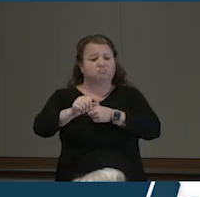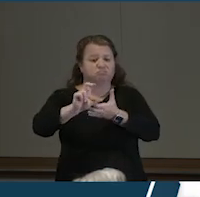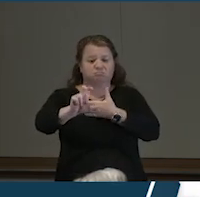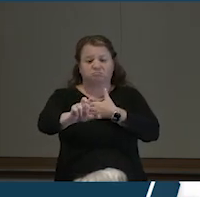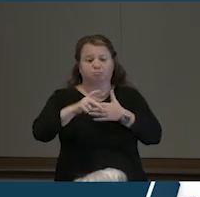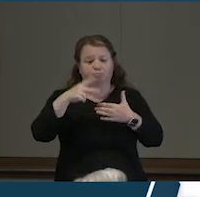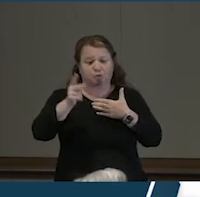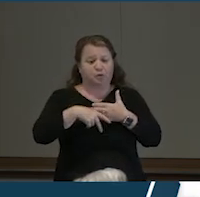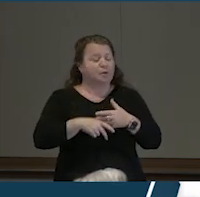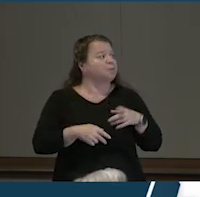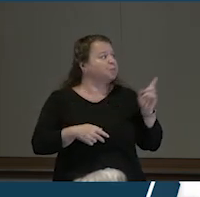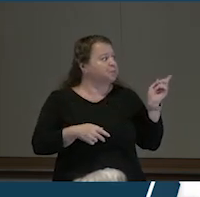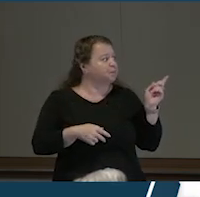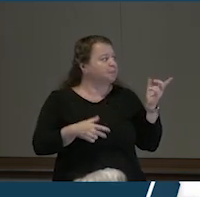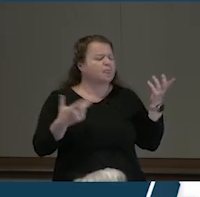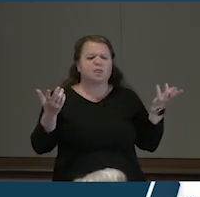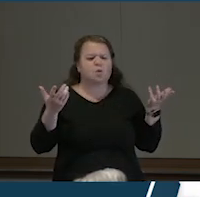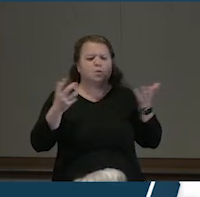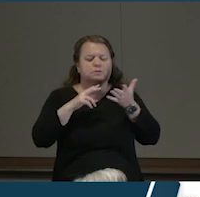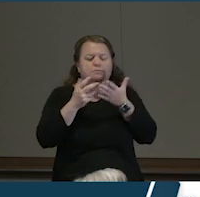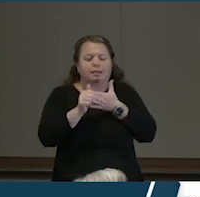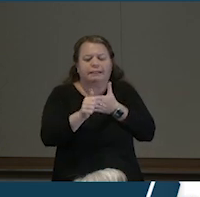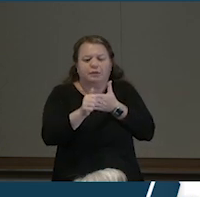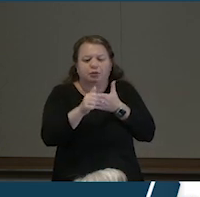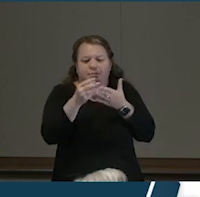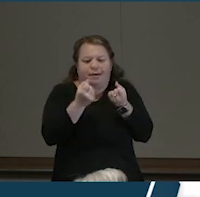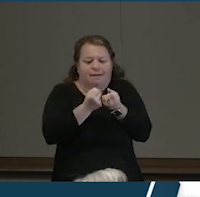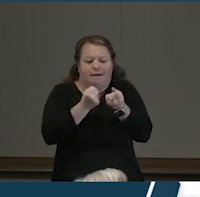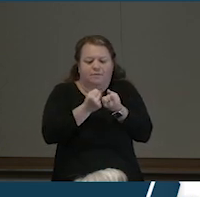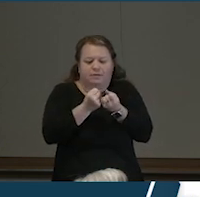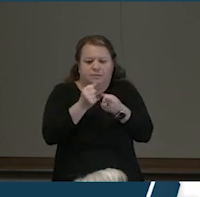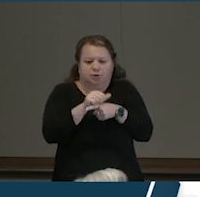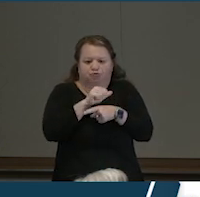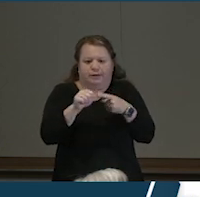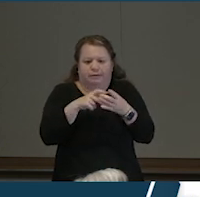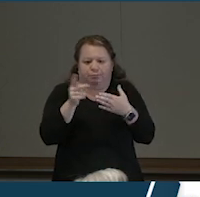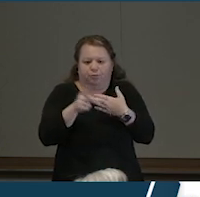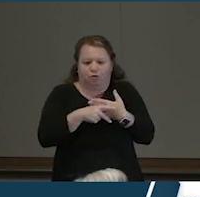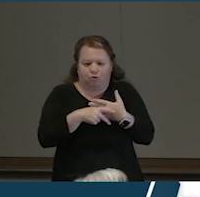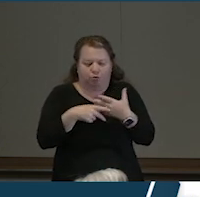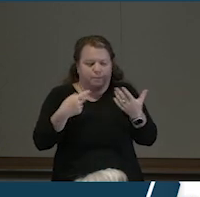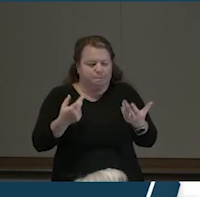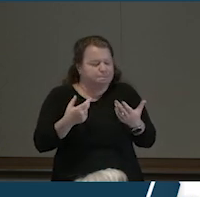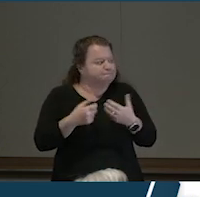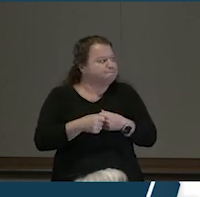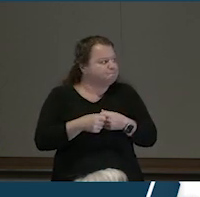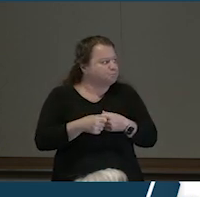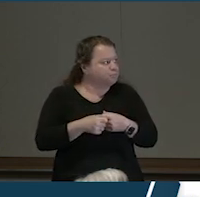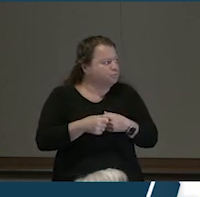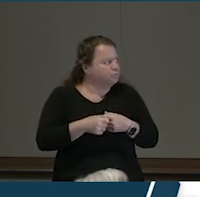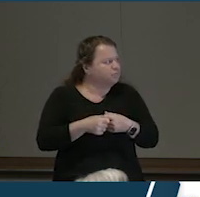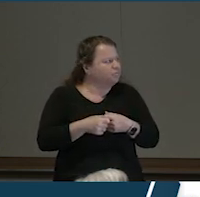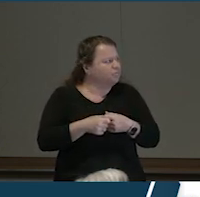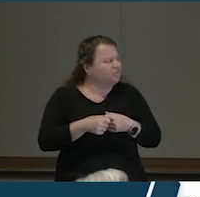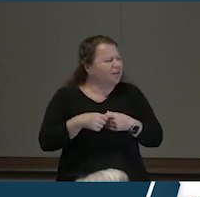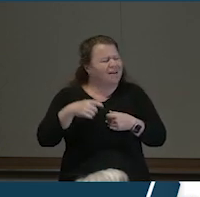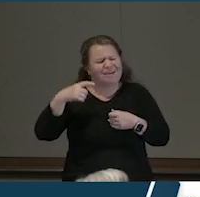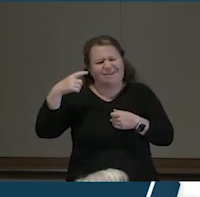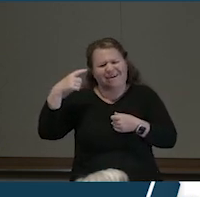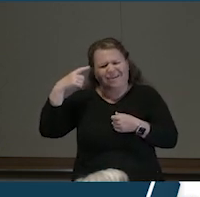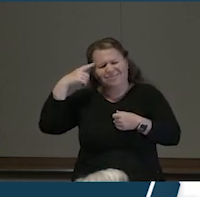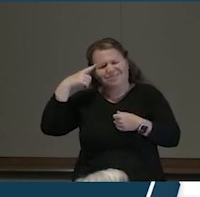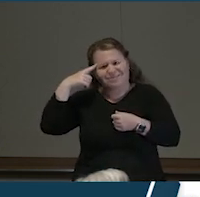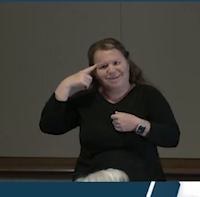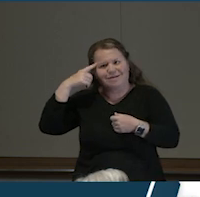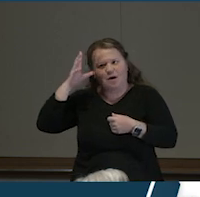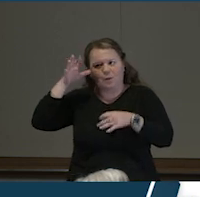it? It's a leadership and advocacy training program. And it's, I think I talk about it again in a minute here, but